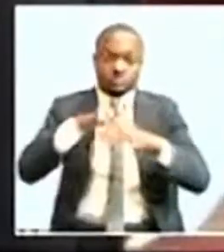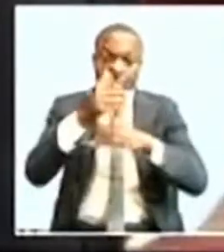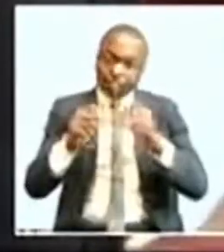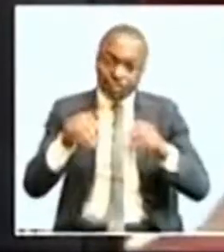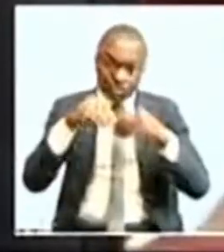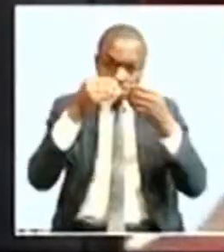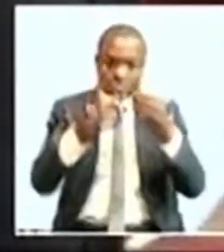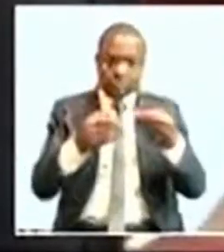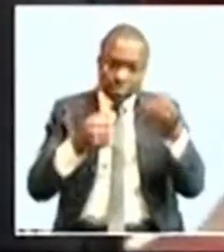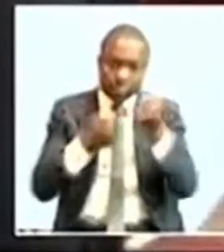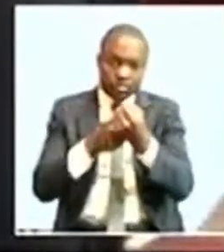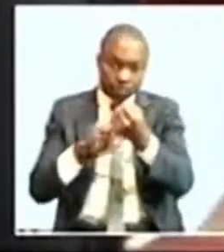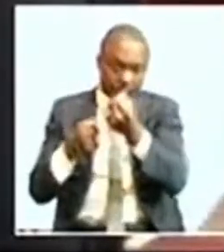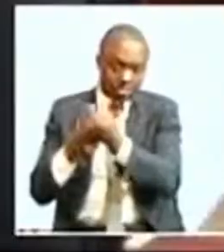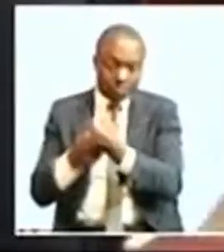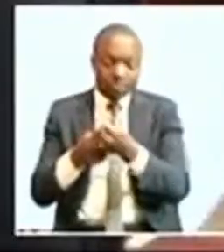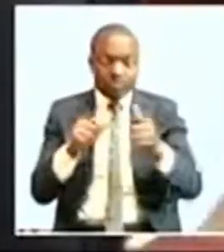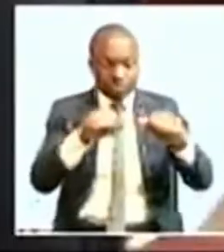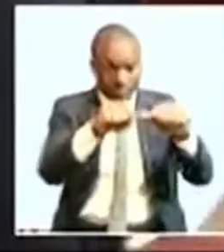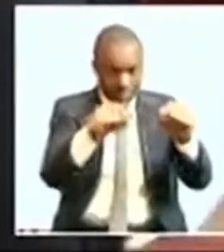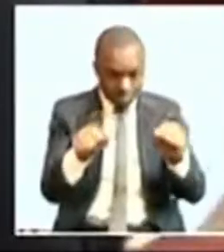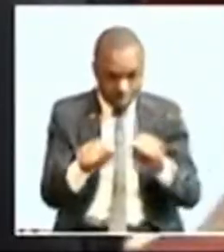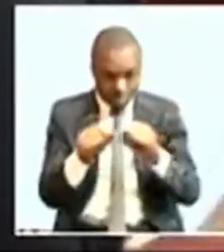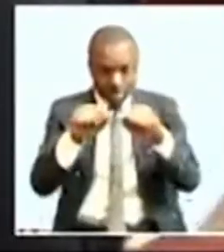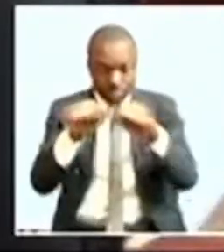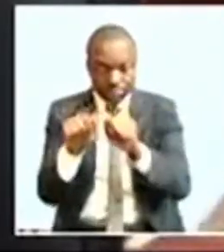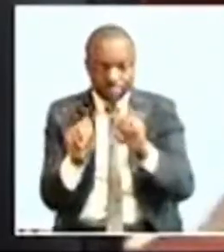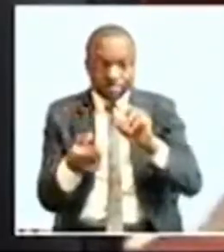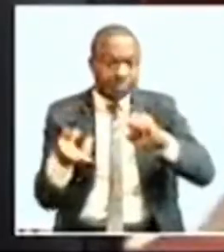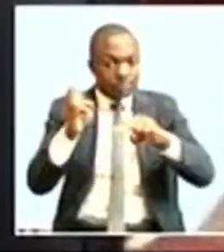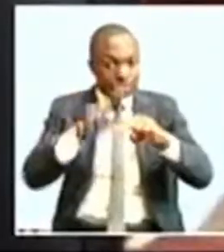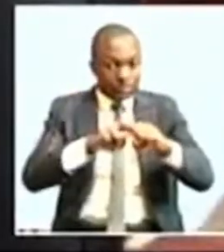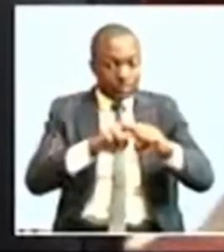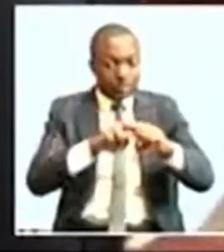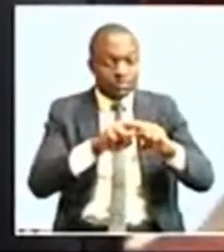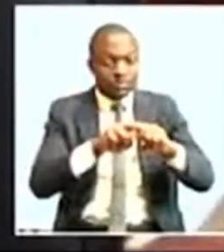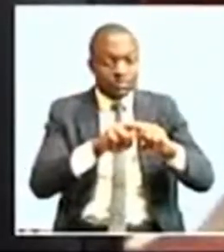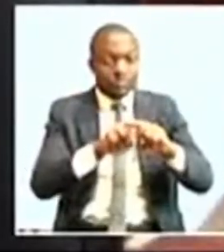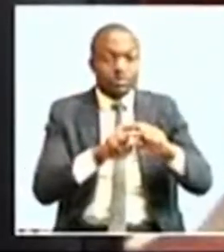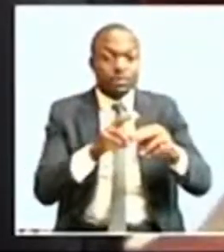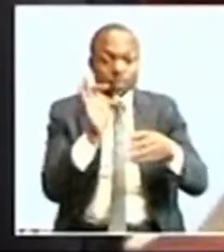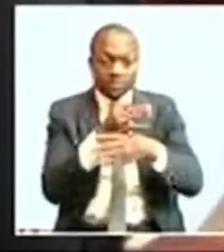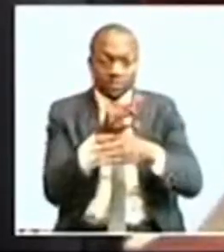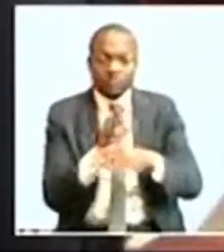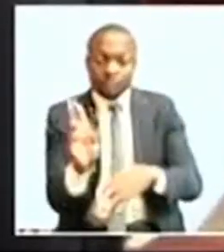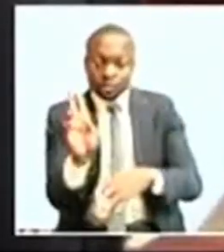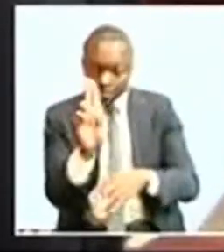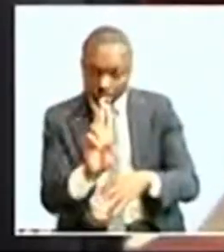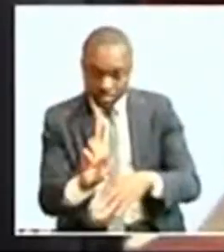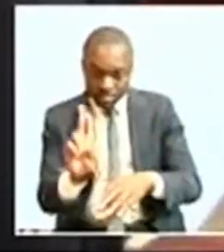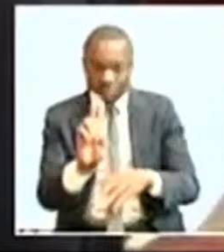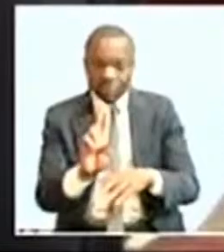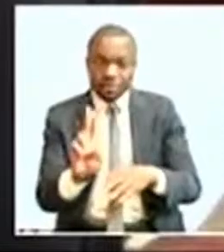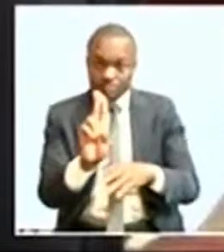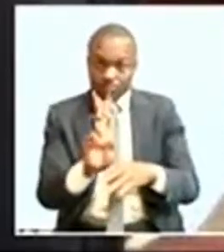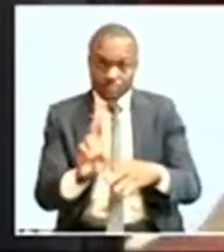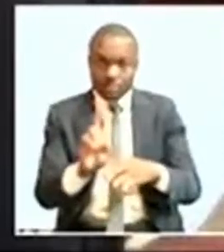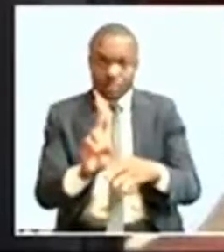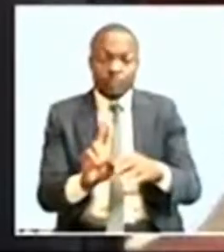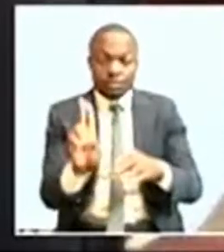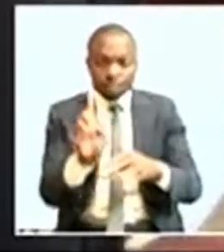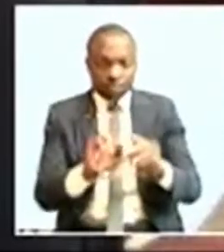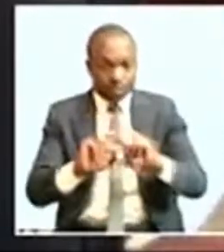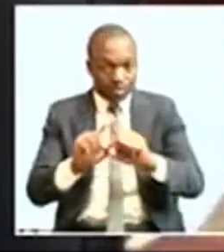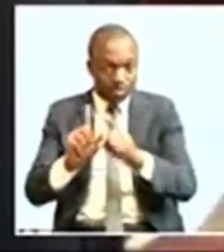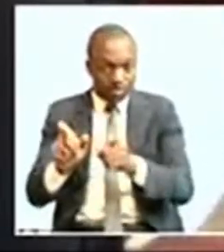high potential zones, increase per capita fish consumption, formalize artisanal fishing practices,